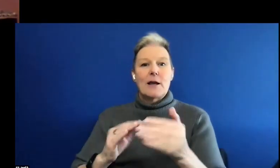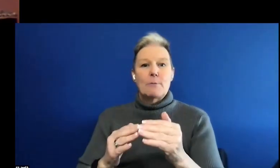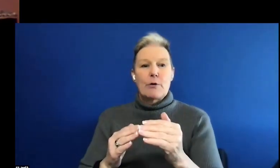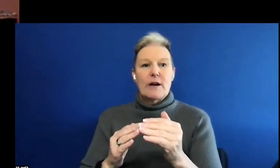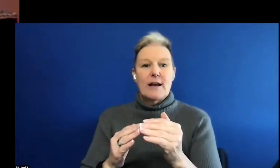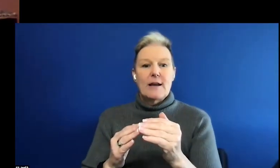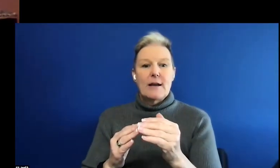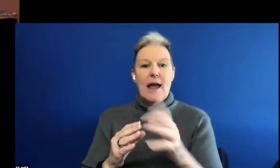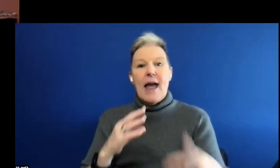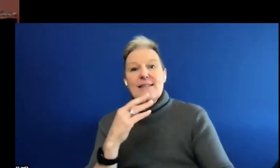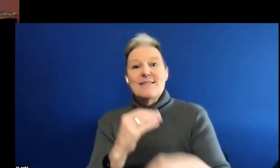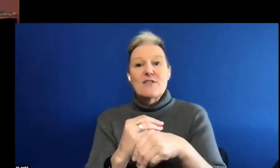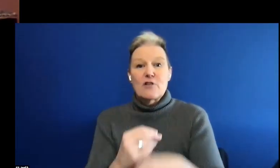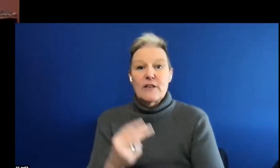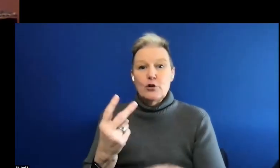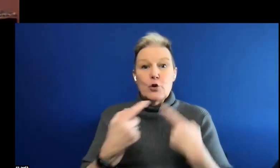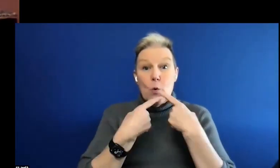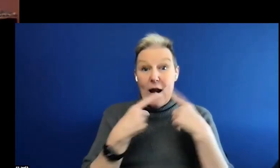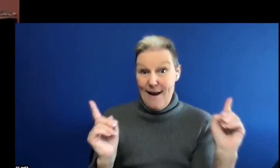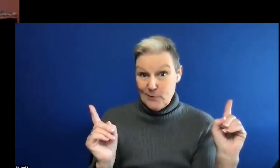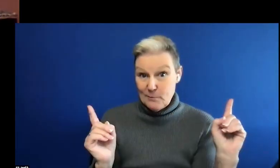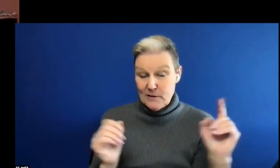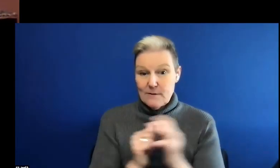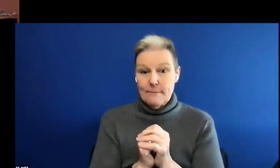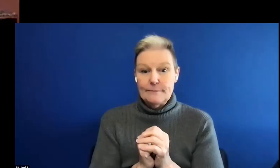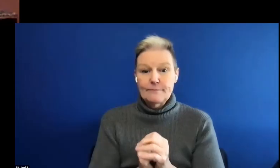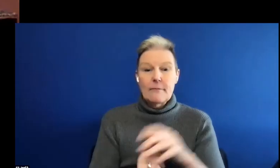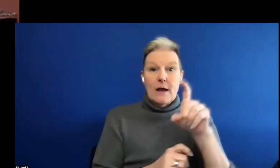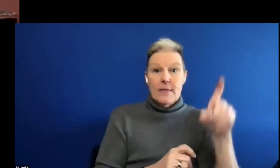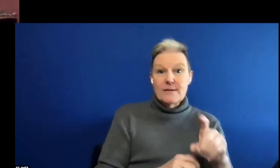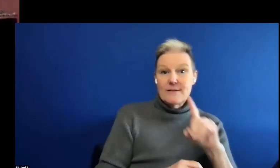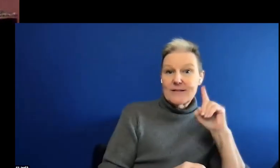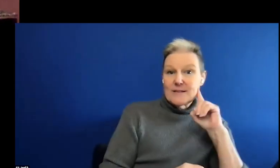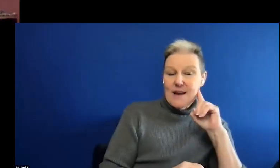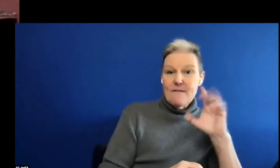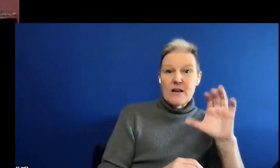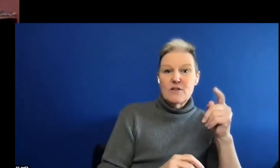And there are additionally 2 announcements. The Texas Deaf Chamber of